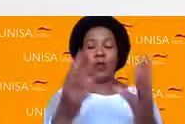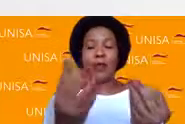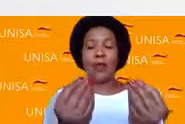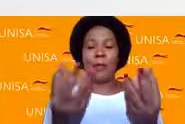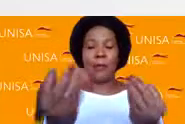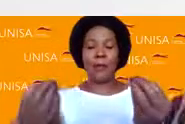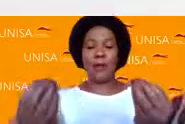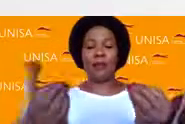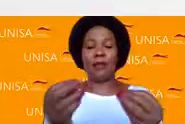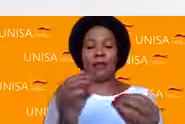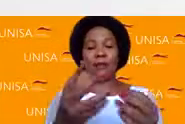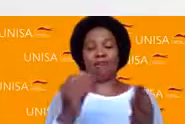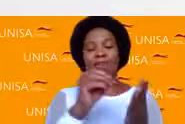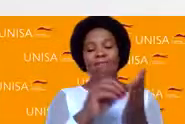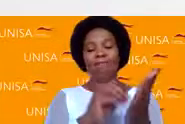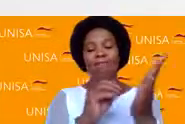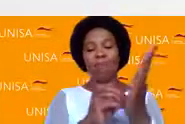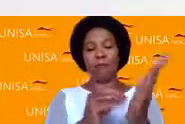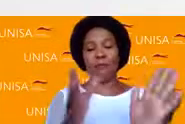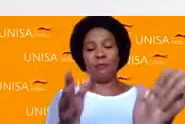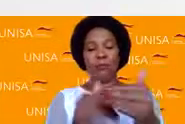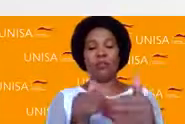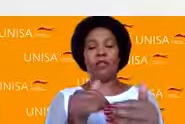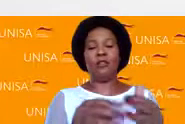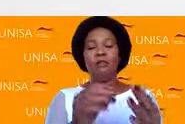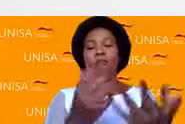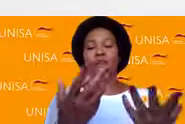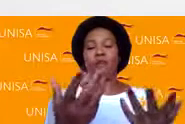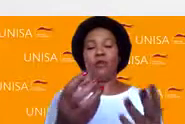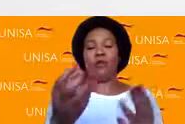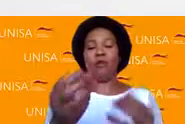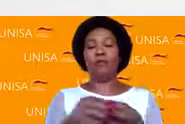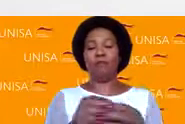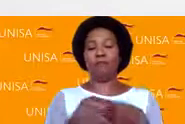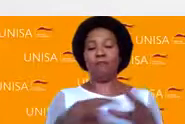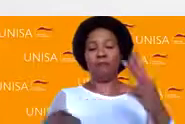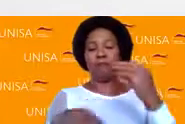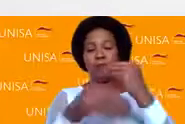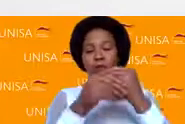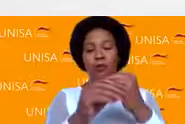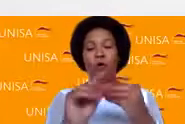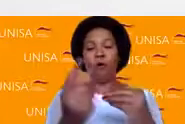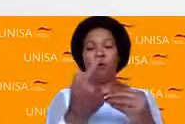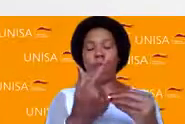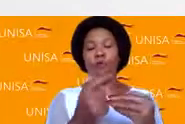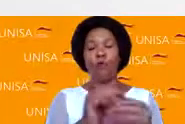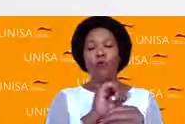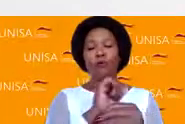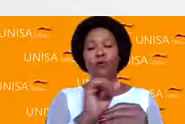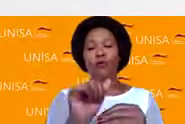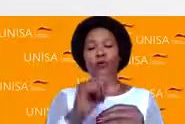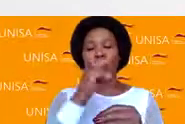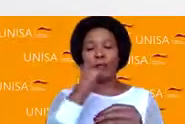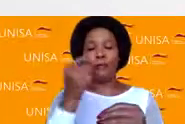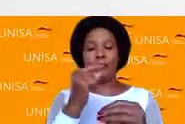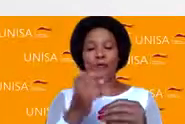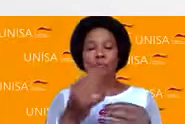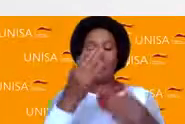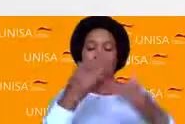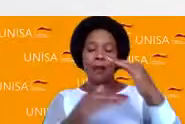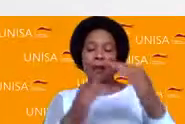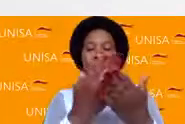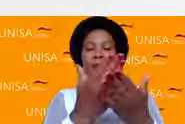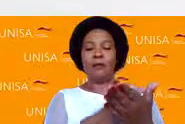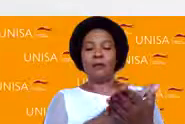need to insert your student number. And then you also need to add all your credentials on the next page. Just remember, when you add